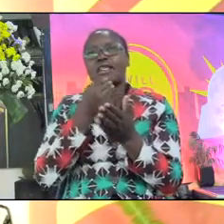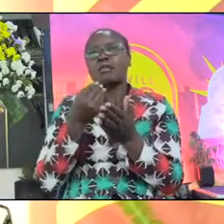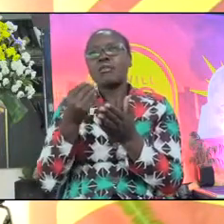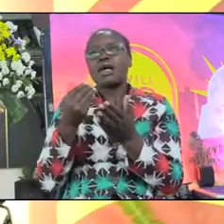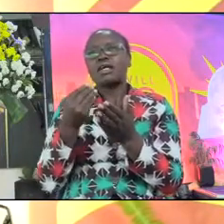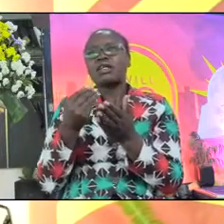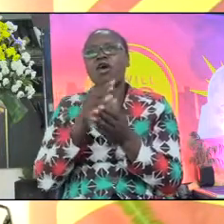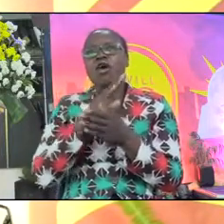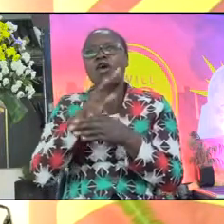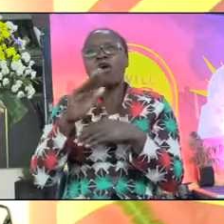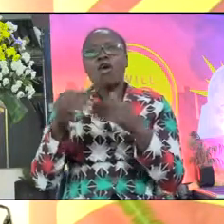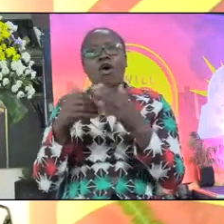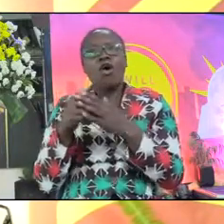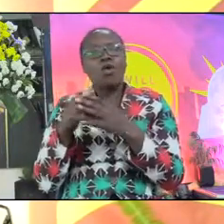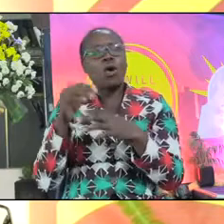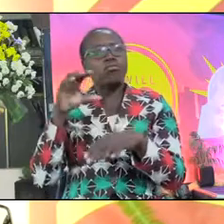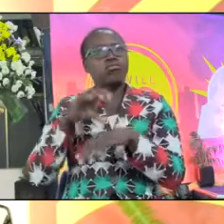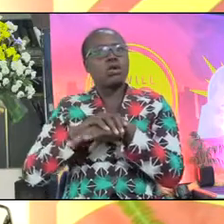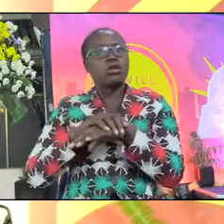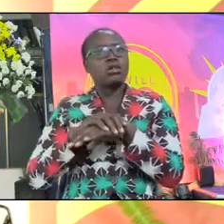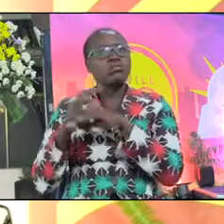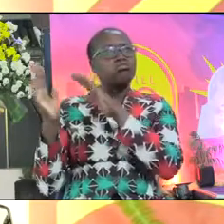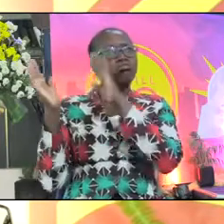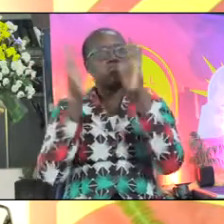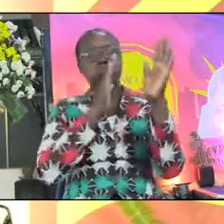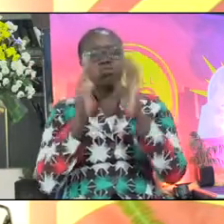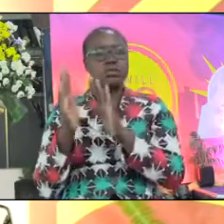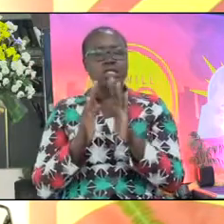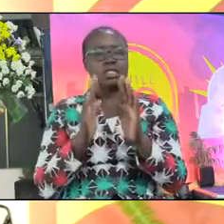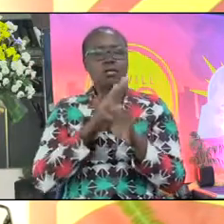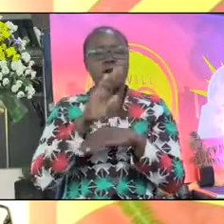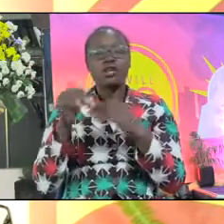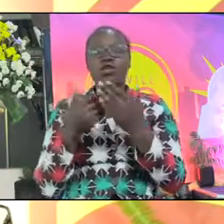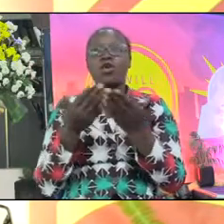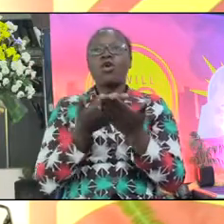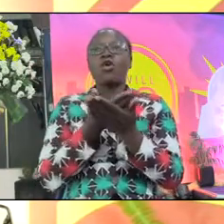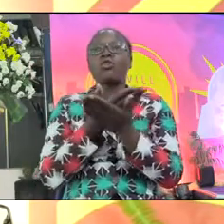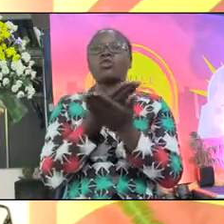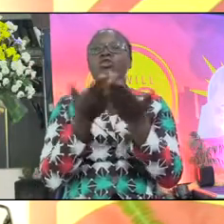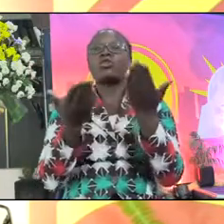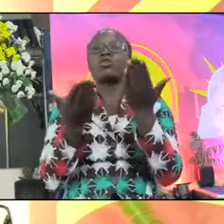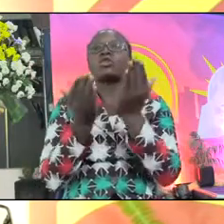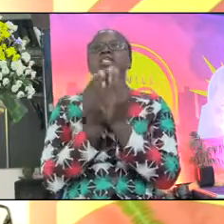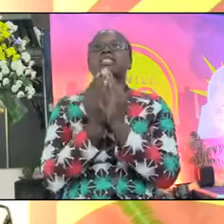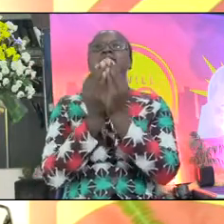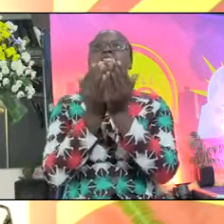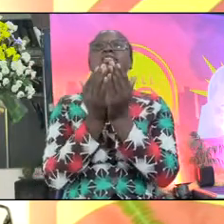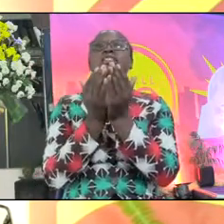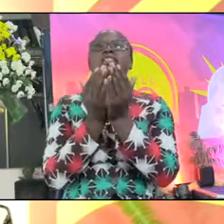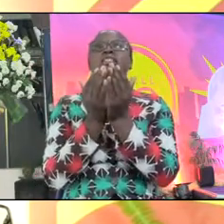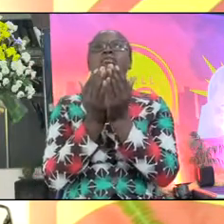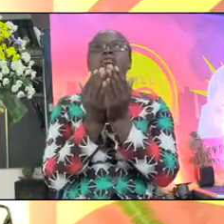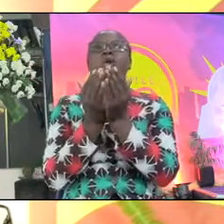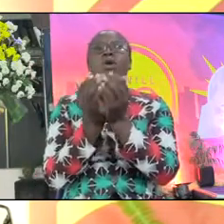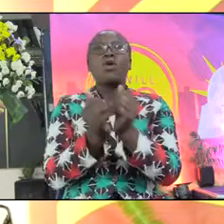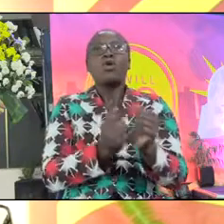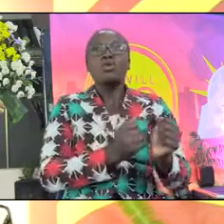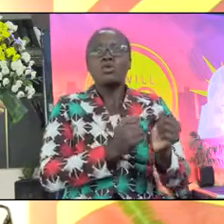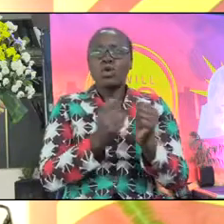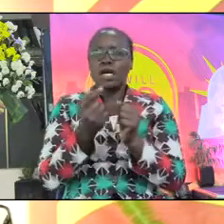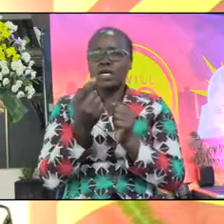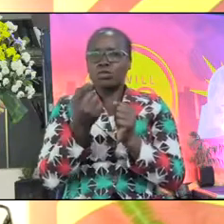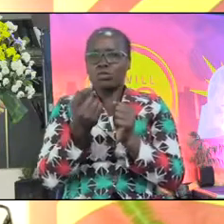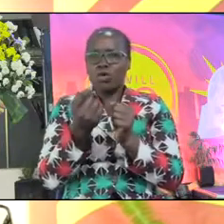got caught up in the storm, and although the ship towed a small